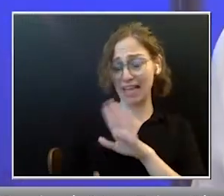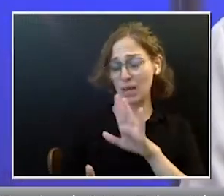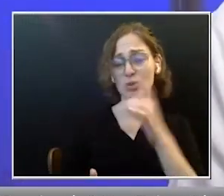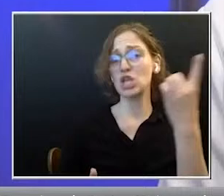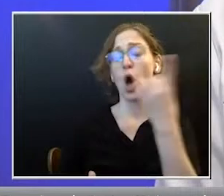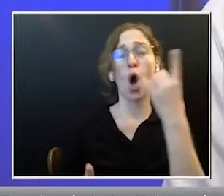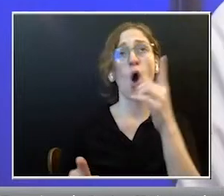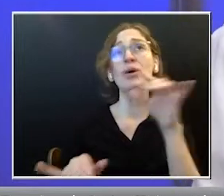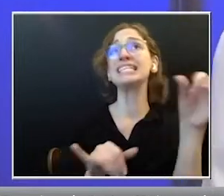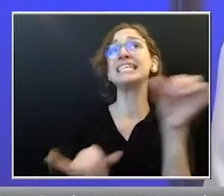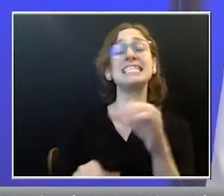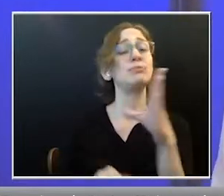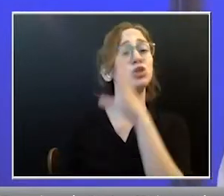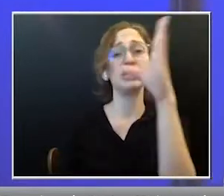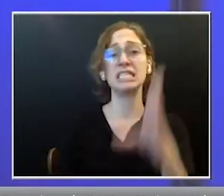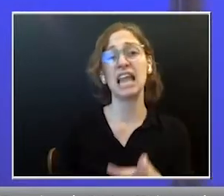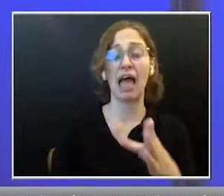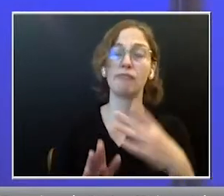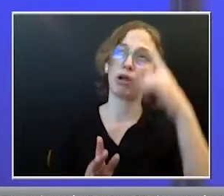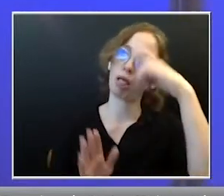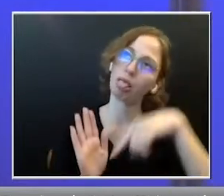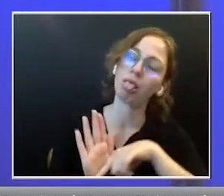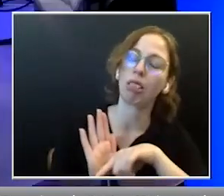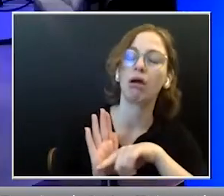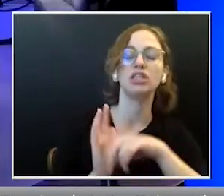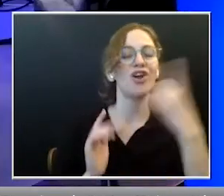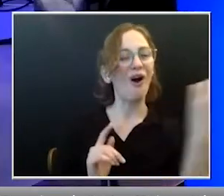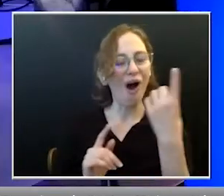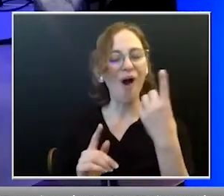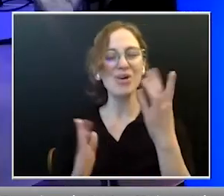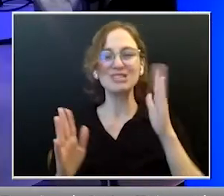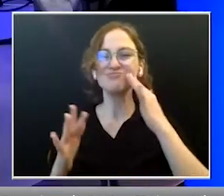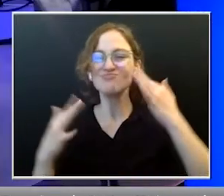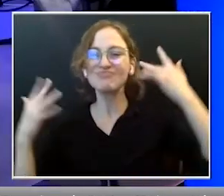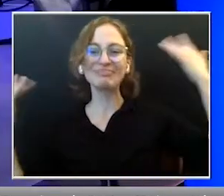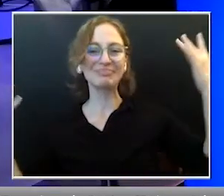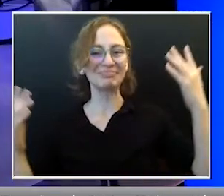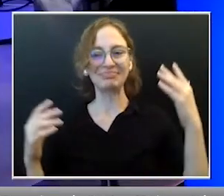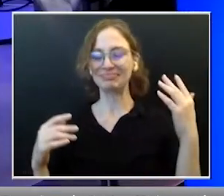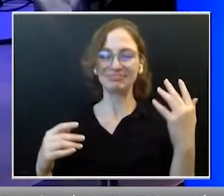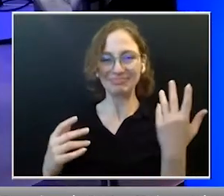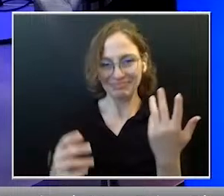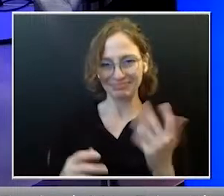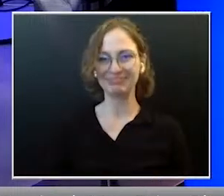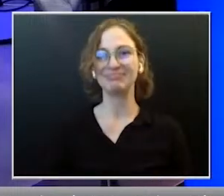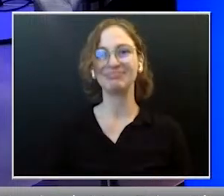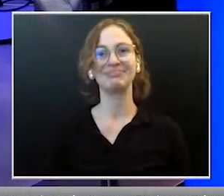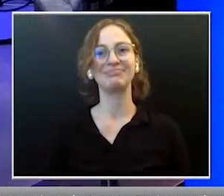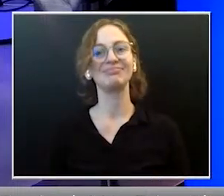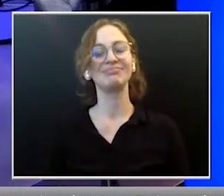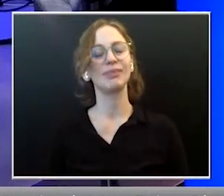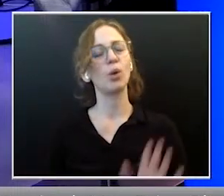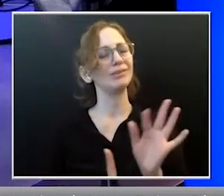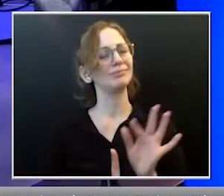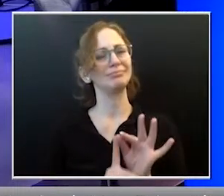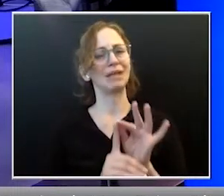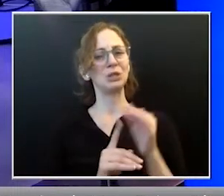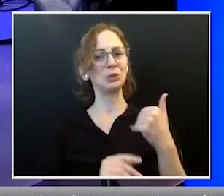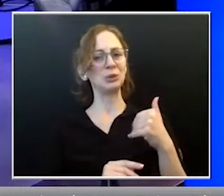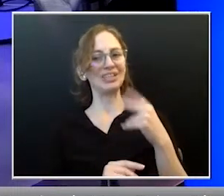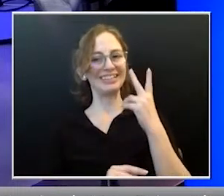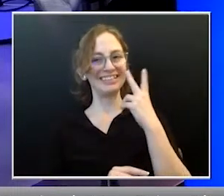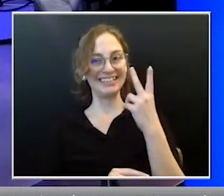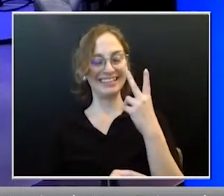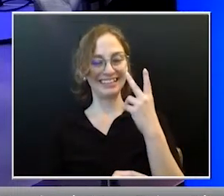do? Yes. And that makes a big difference. Yes. Yeah. Well, absolutely. Pretty special to see, if you could see behind the scenes